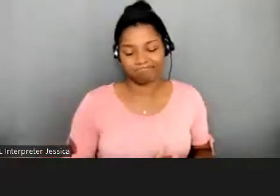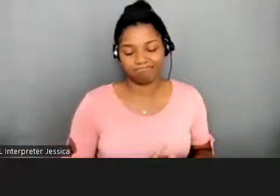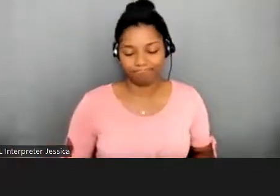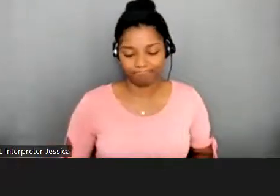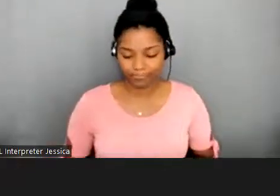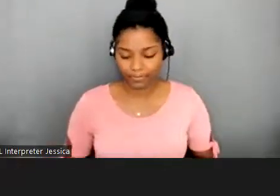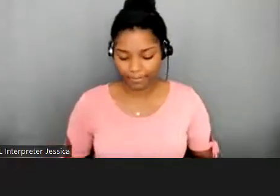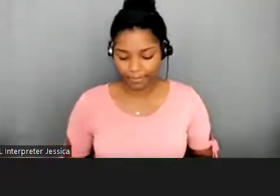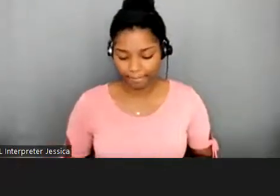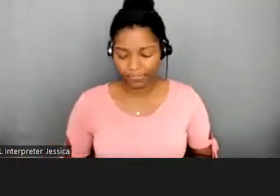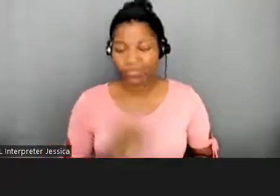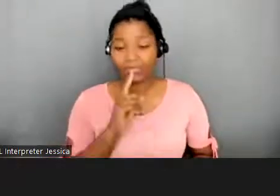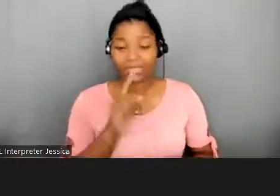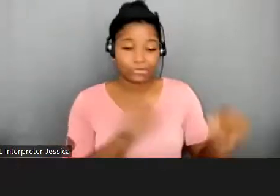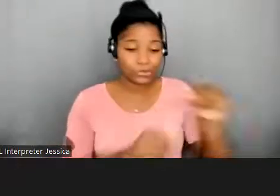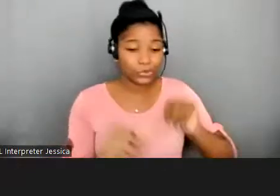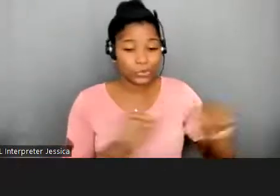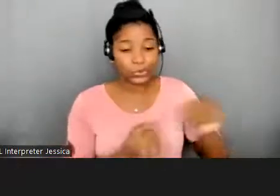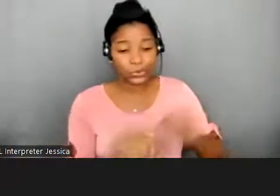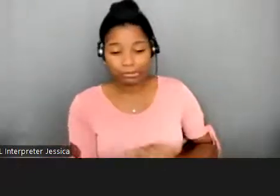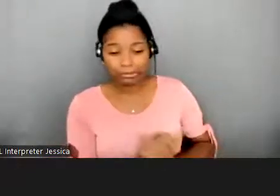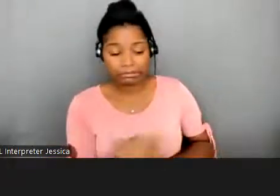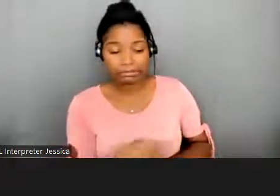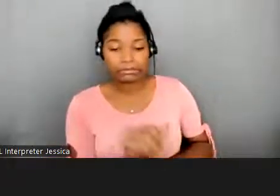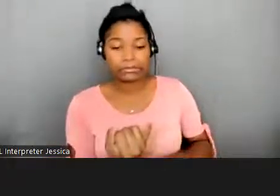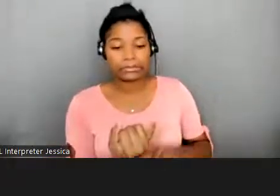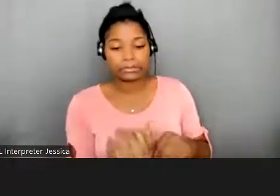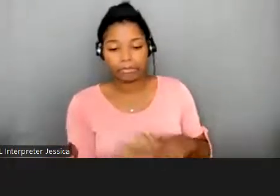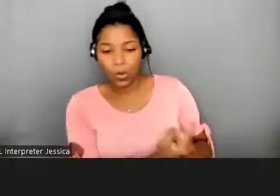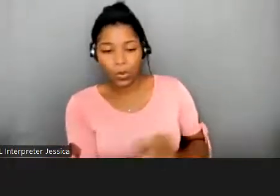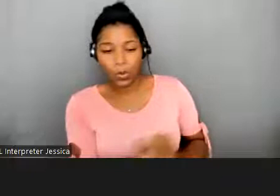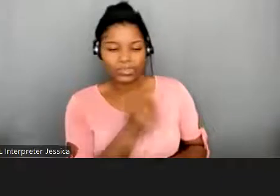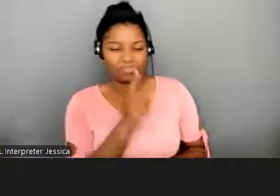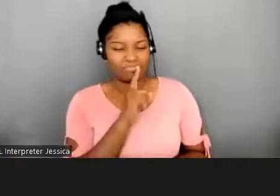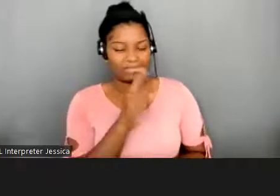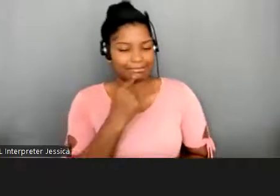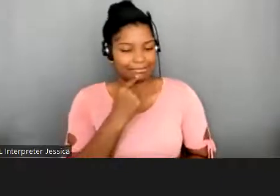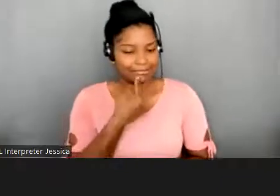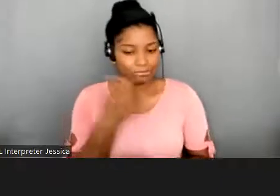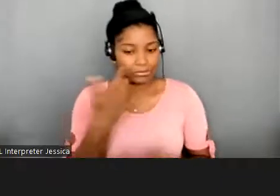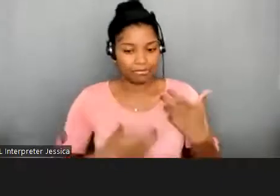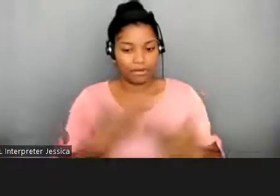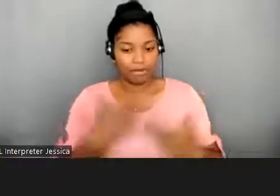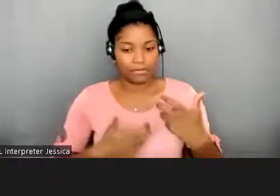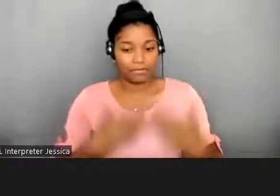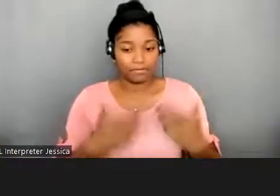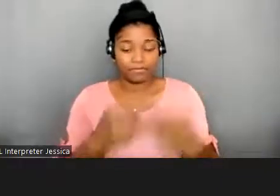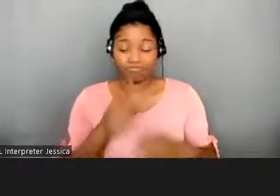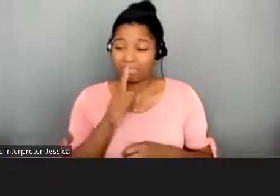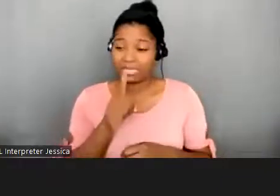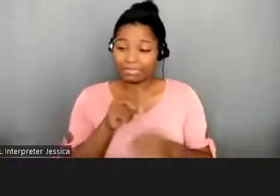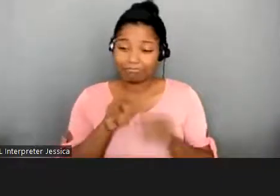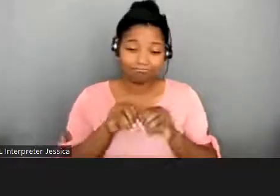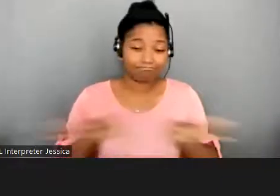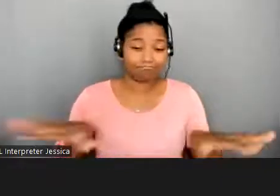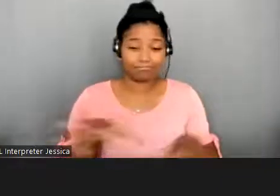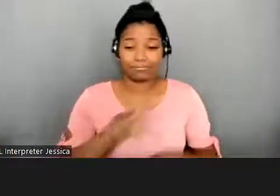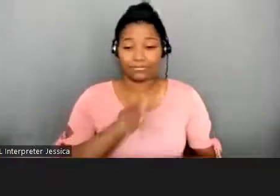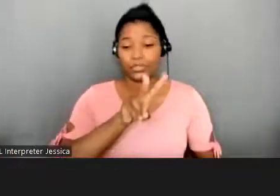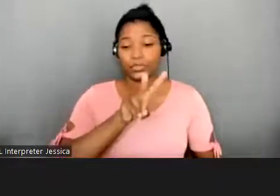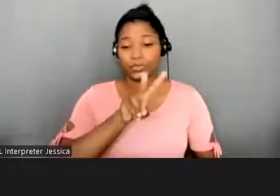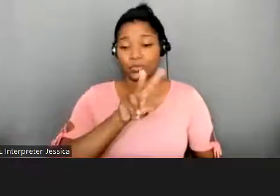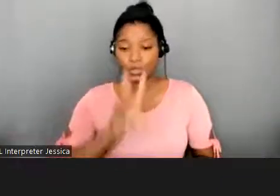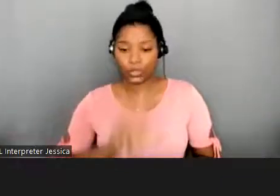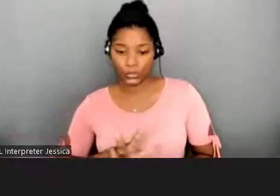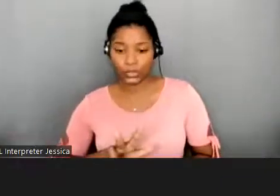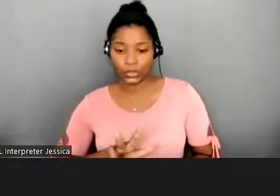are one of the most widespread, urgent public health problems of our times. It's affected up to two-thirds of the U.S.